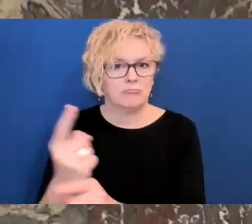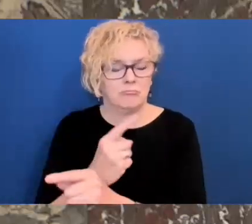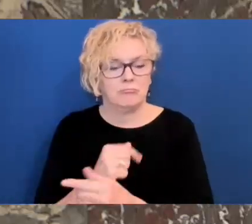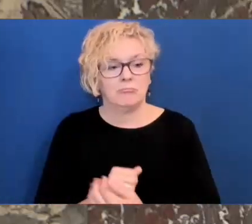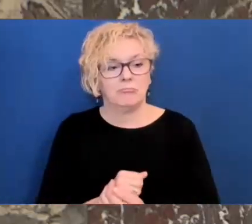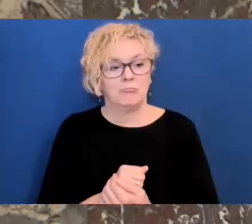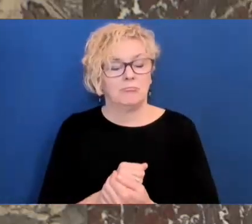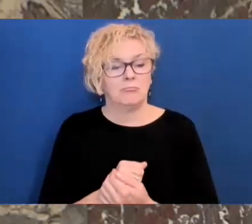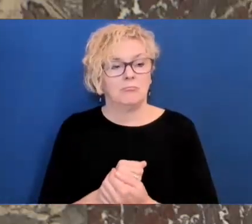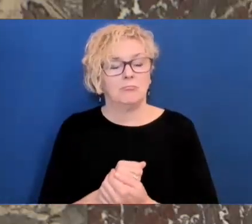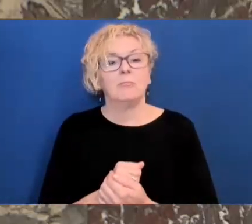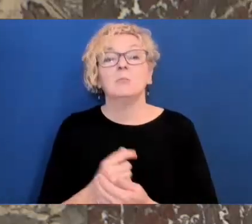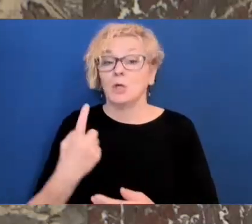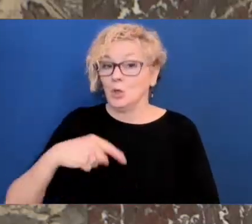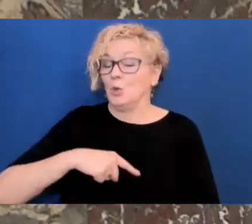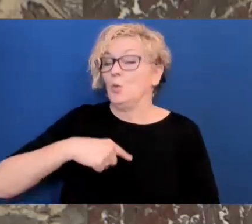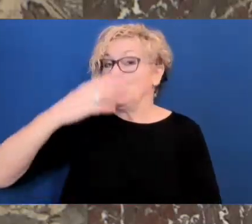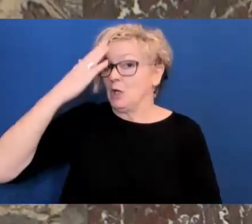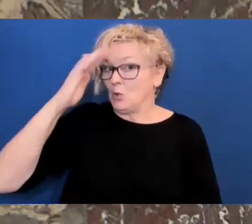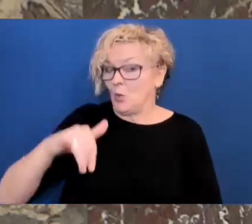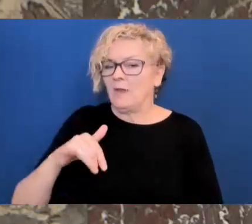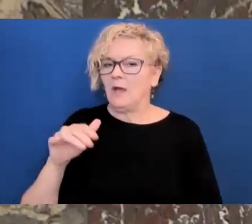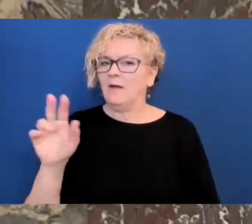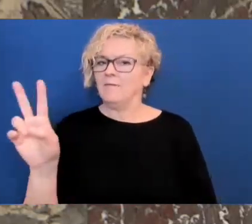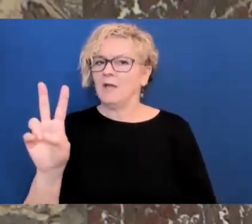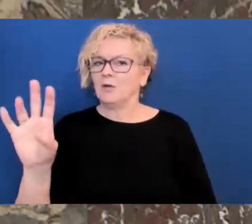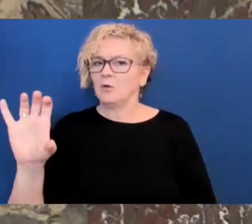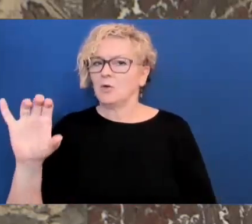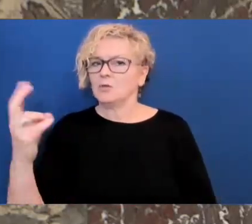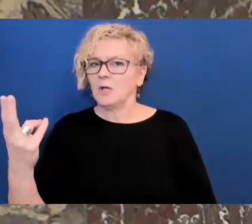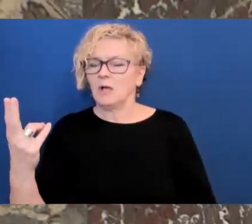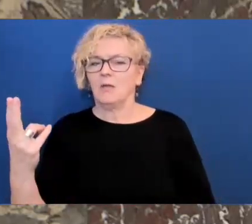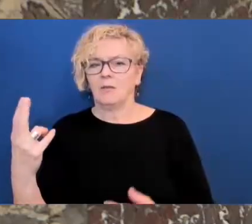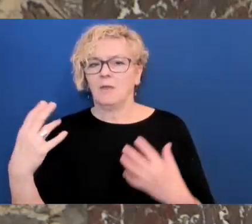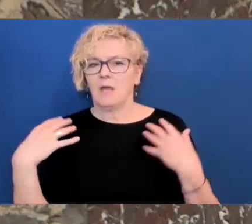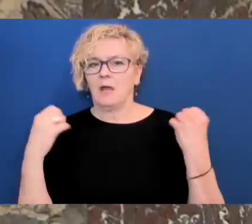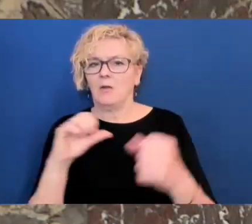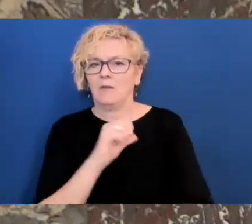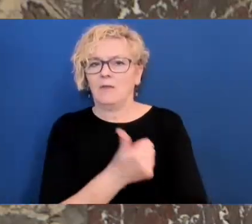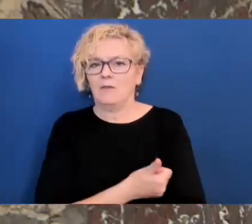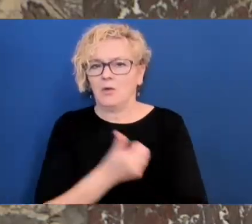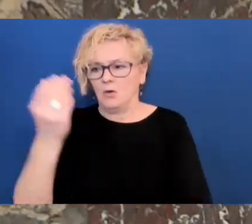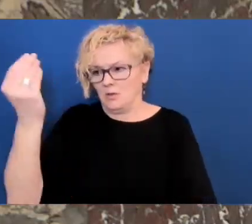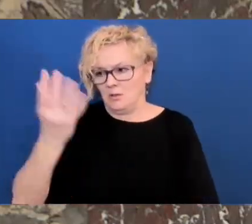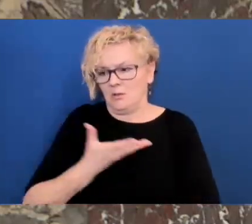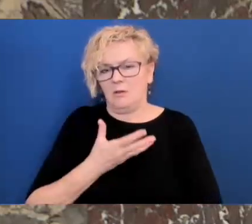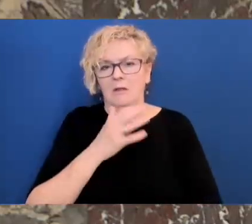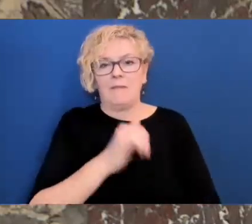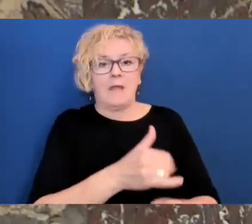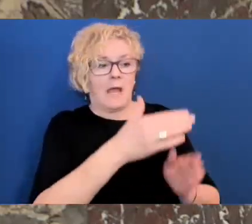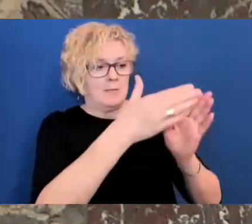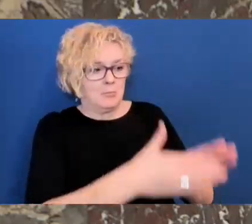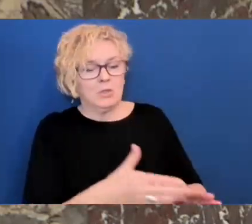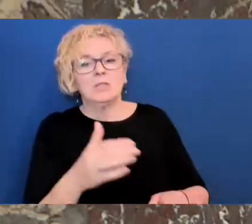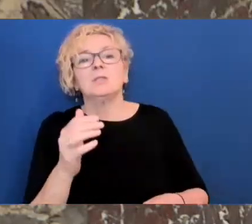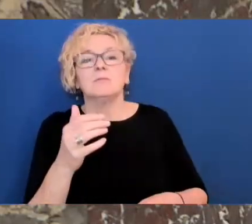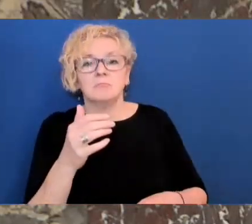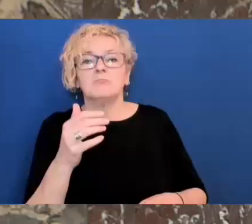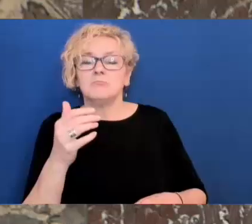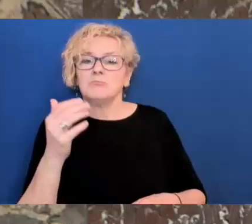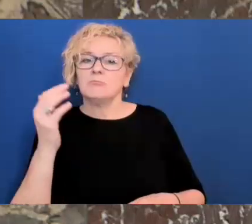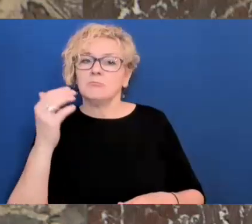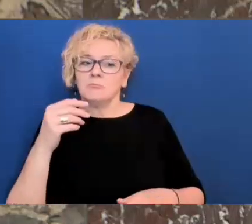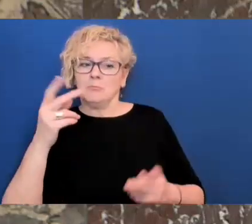murder, the person was compliant with medication and had no indication of violence. It raises all kinds of questions that the member rightly